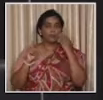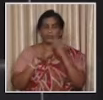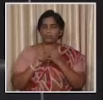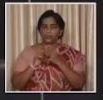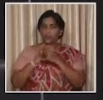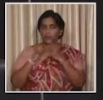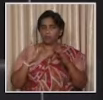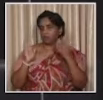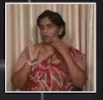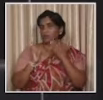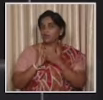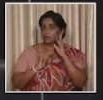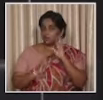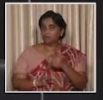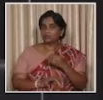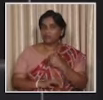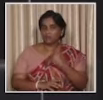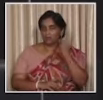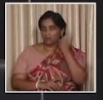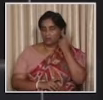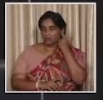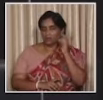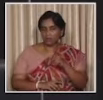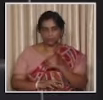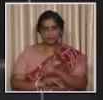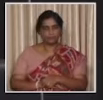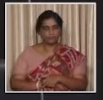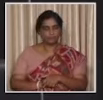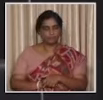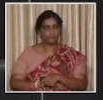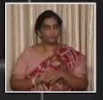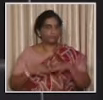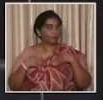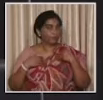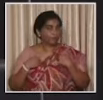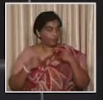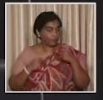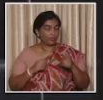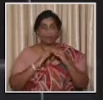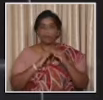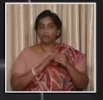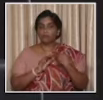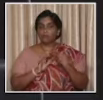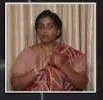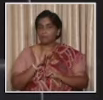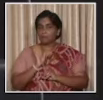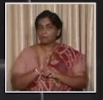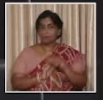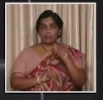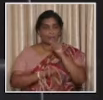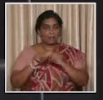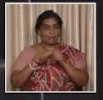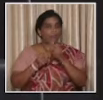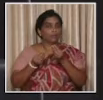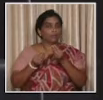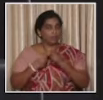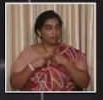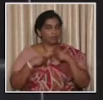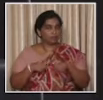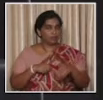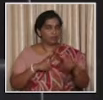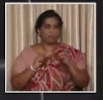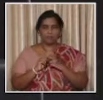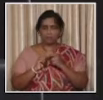purchases in the health sector regarding expired drugs. We already have problems. But then if you are going to